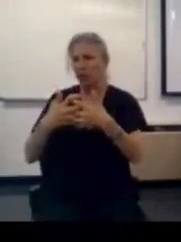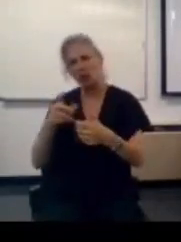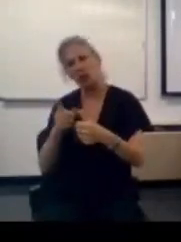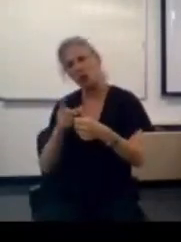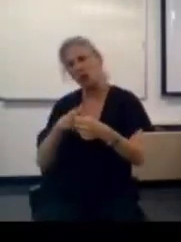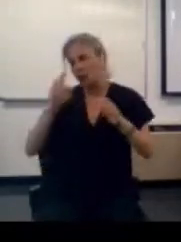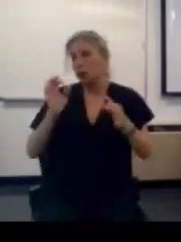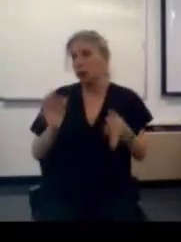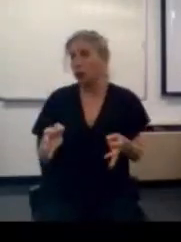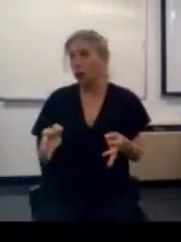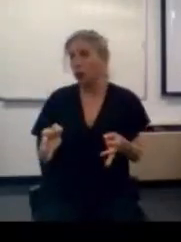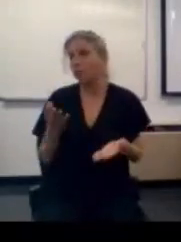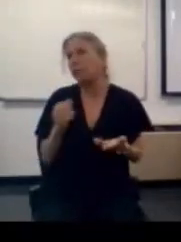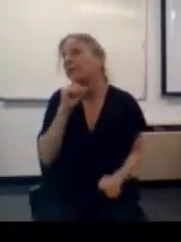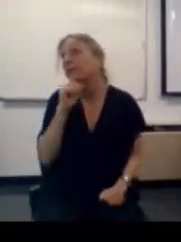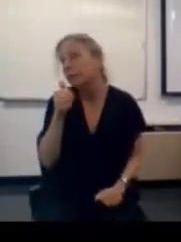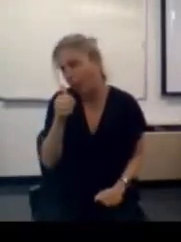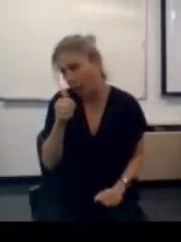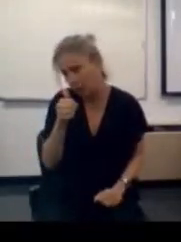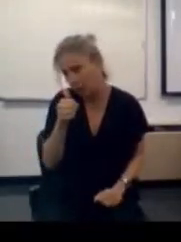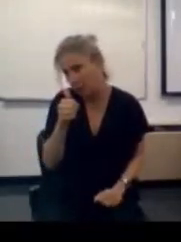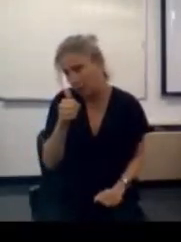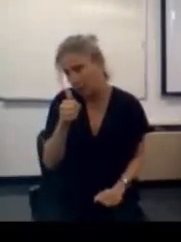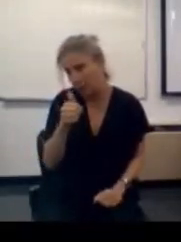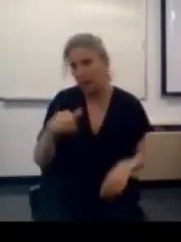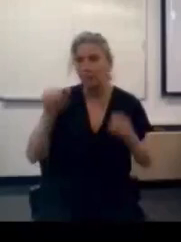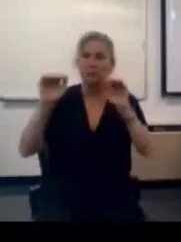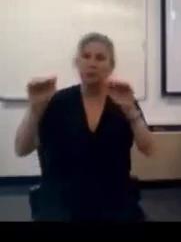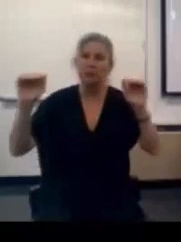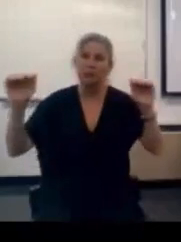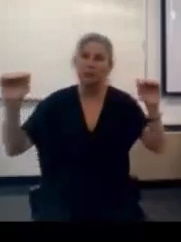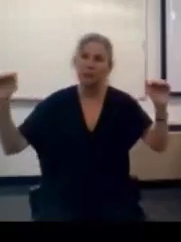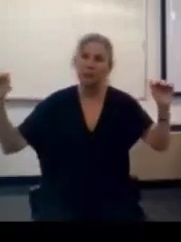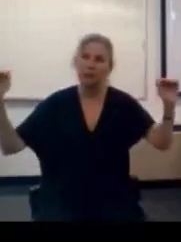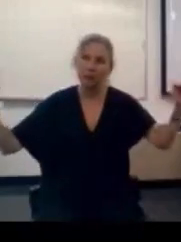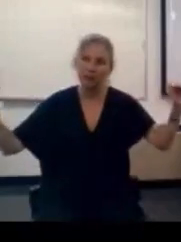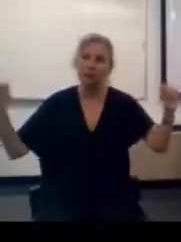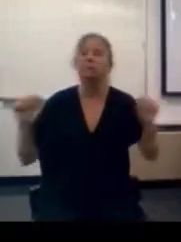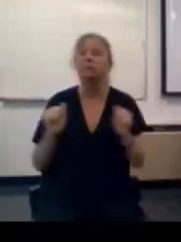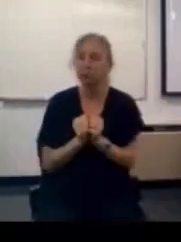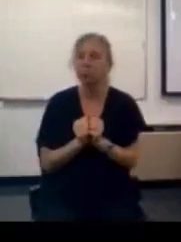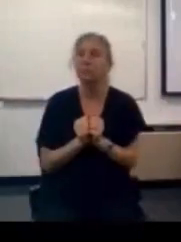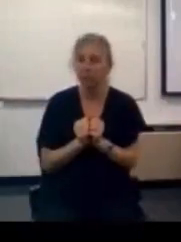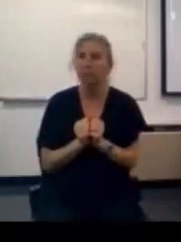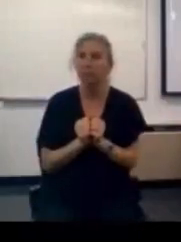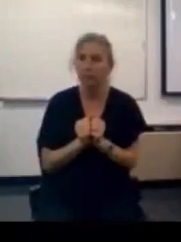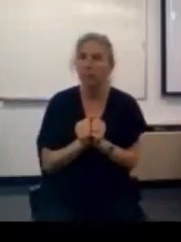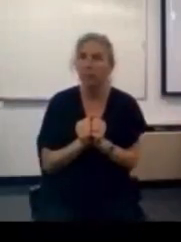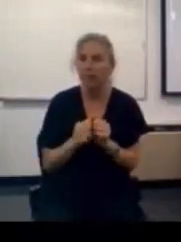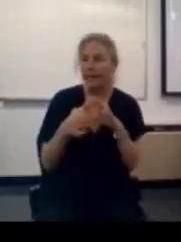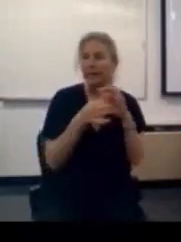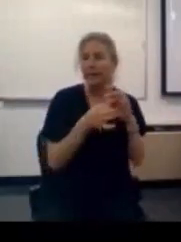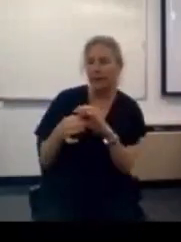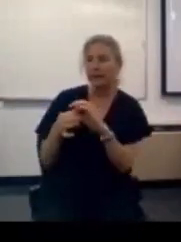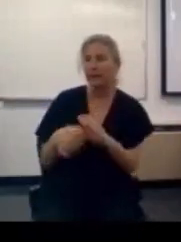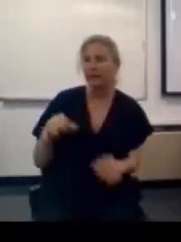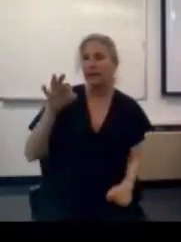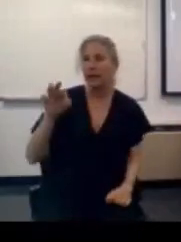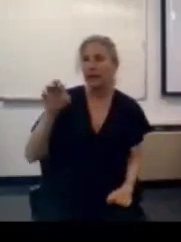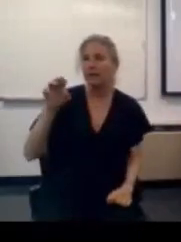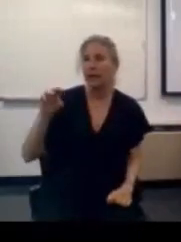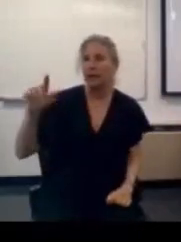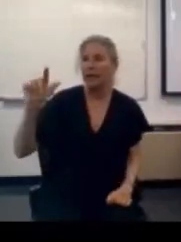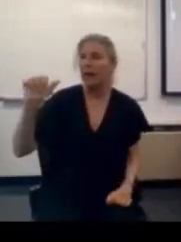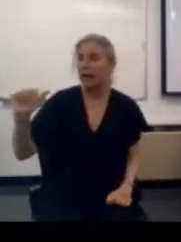the accommodation. First choice. That's usually like FOQ on everybody's website when it has to do with FMLA,